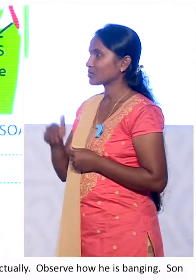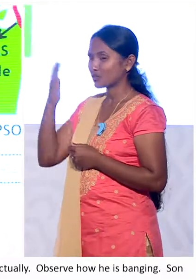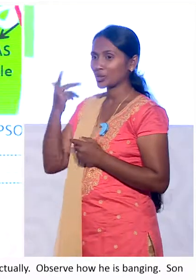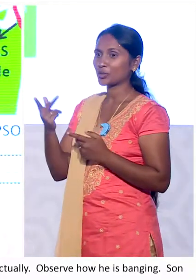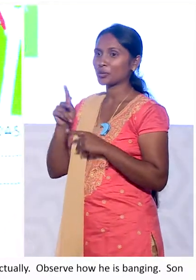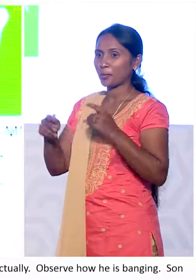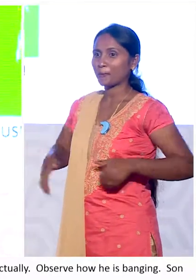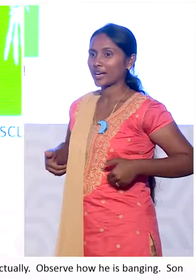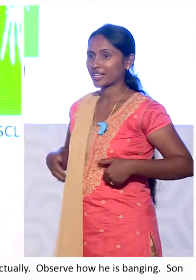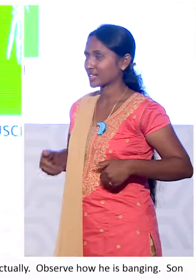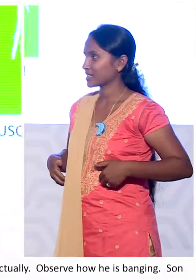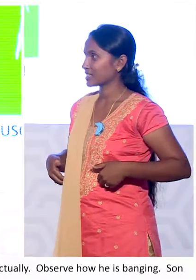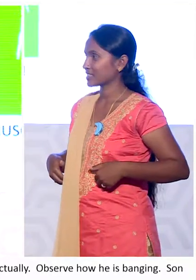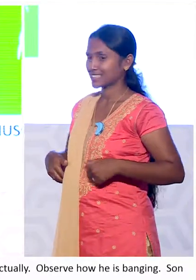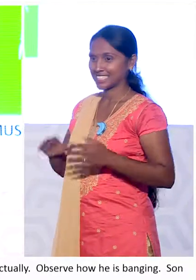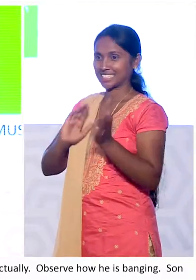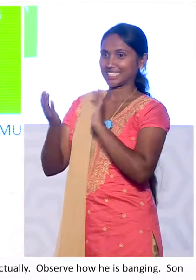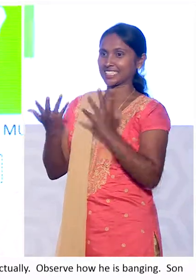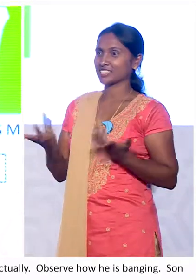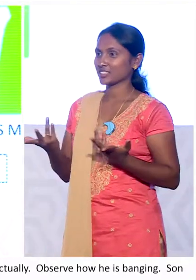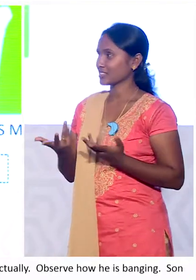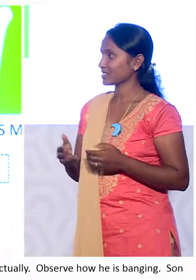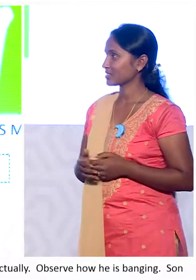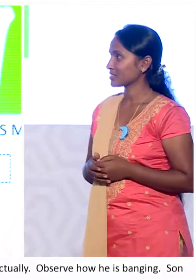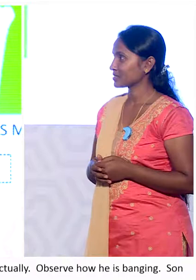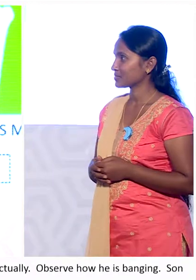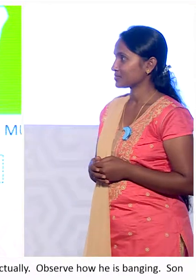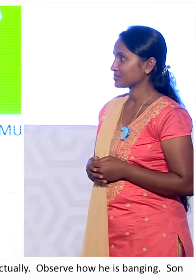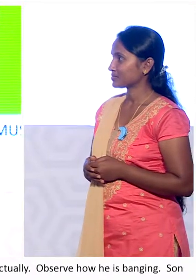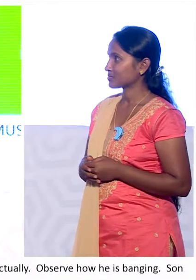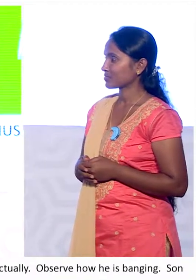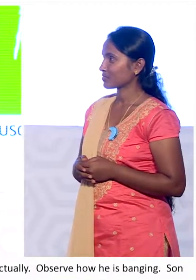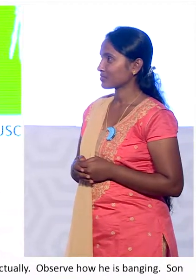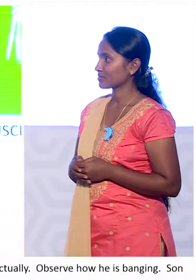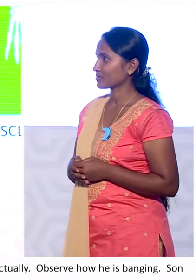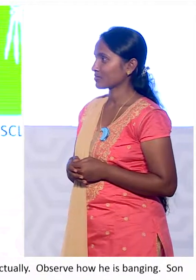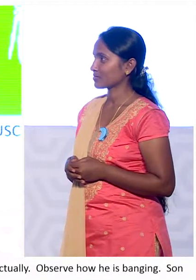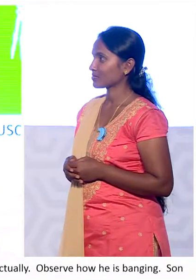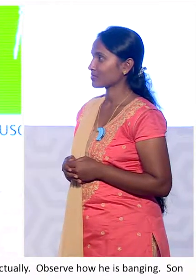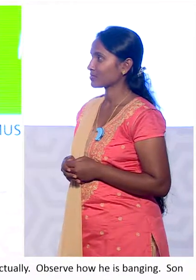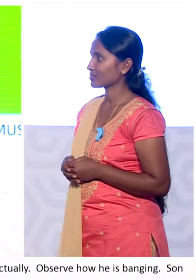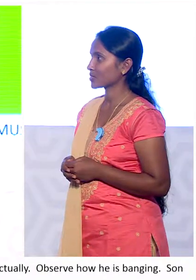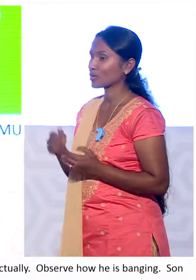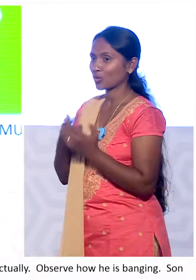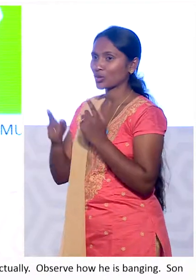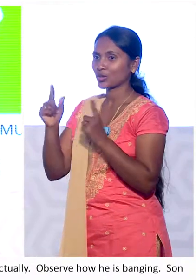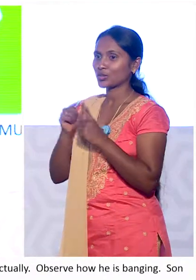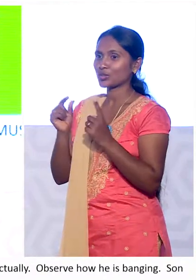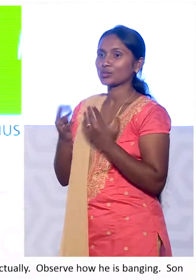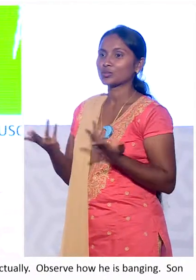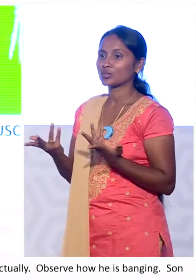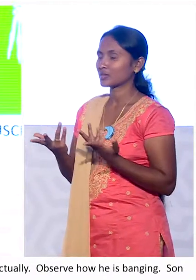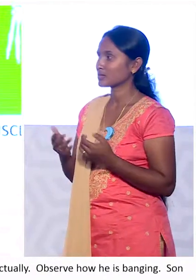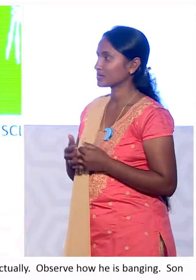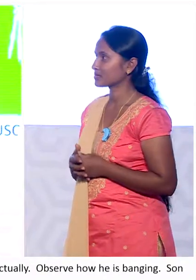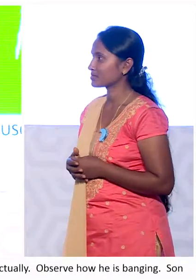Why do monkeys get aggressive? Monkeys get aggressive when they're afraid of something. So what could you be afraid of? And it's like, well, the